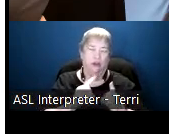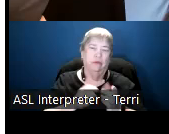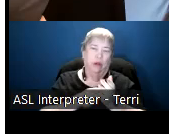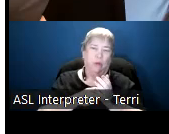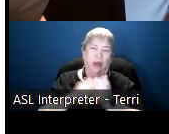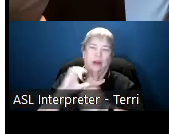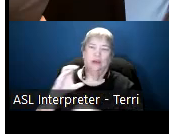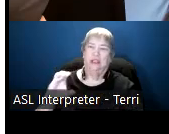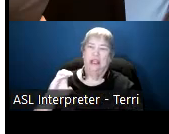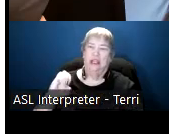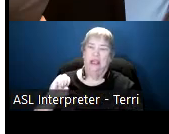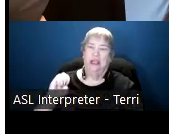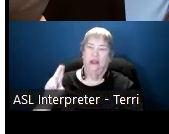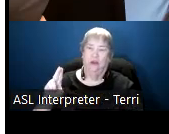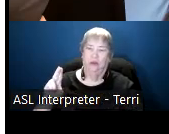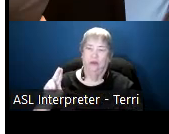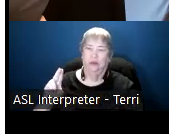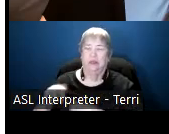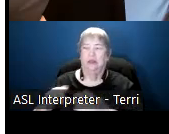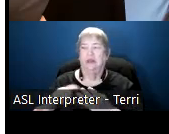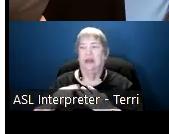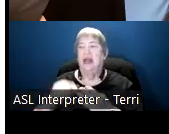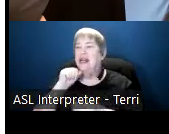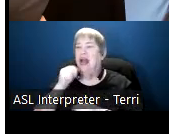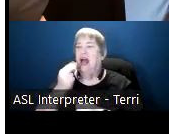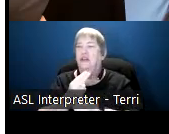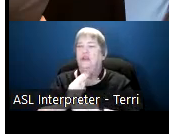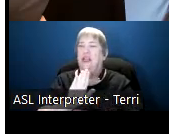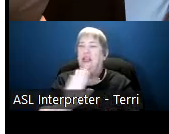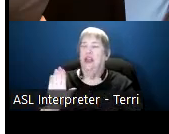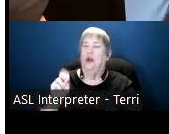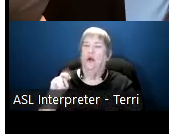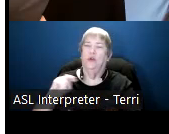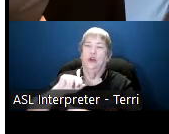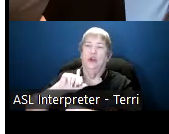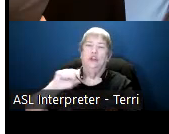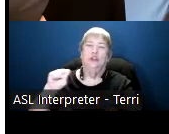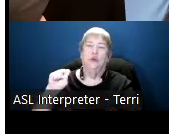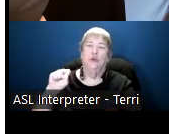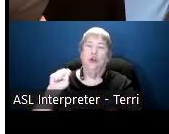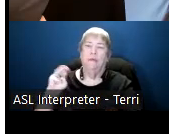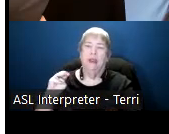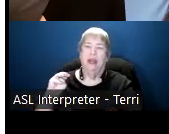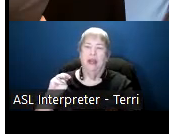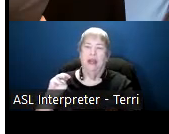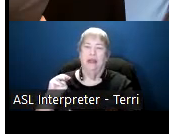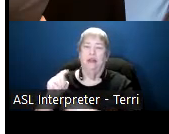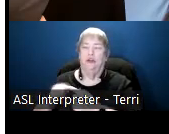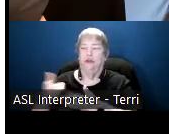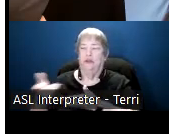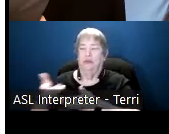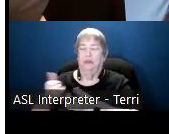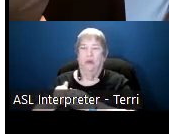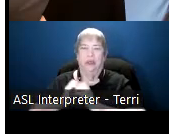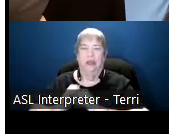and not using their personal social media platforms to interact with clients. And this is written right into their ethical code